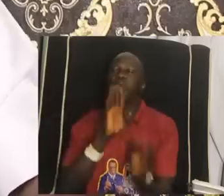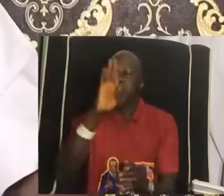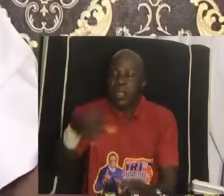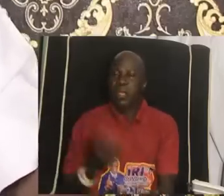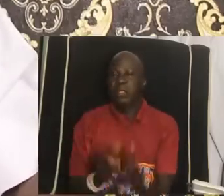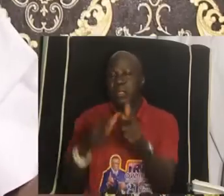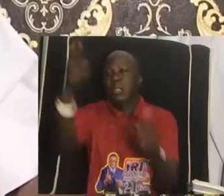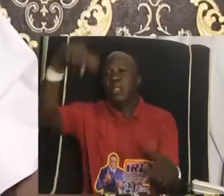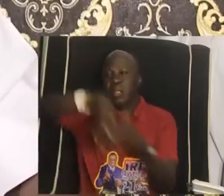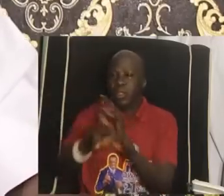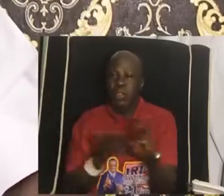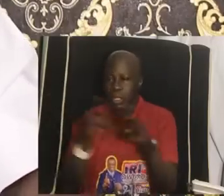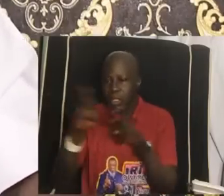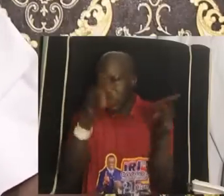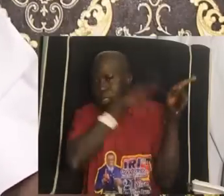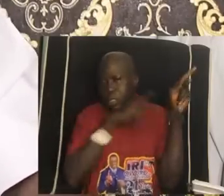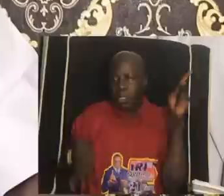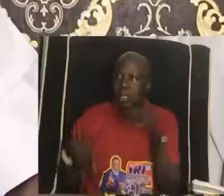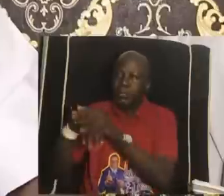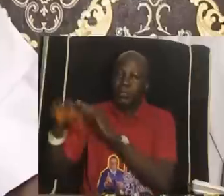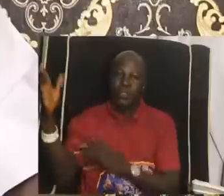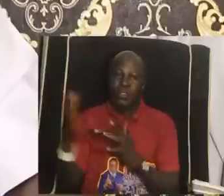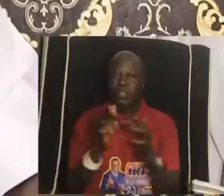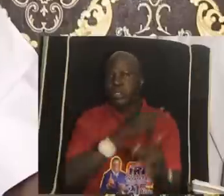Today. You will be great. And reign as king. Yes.